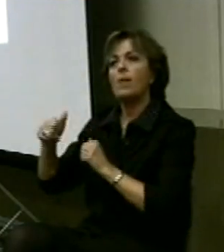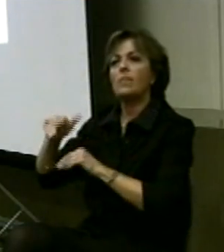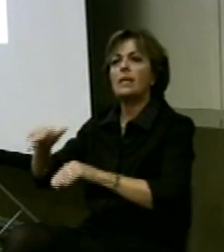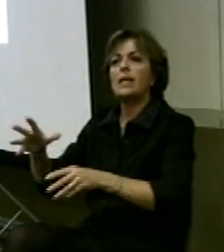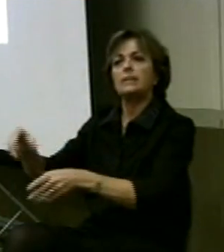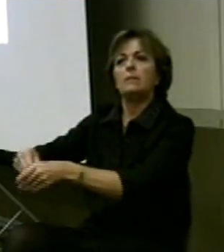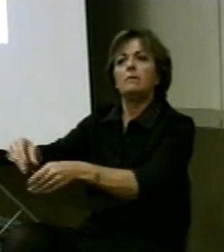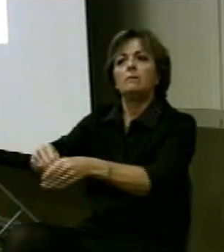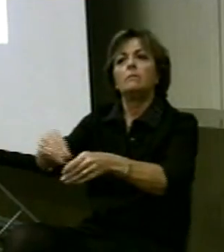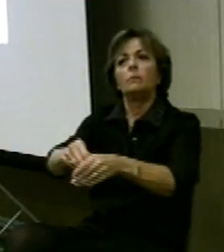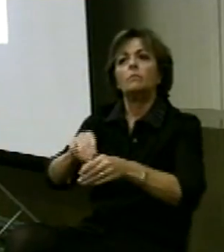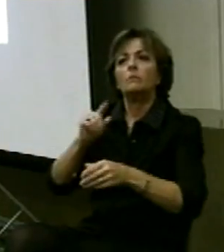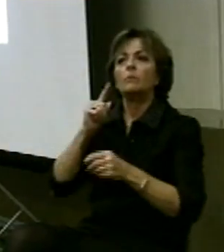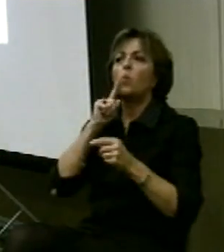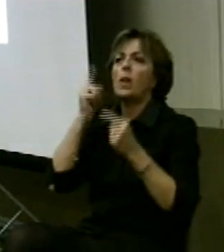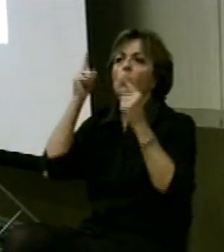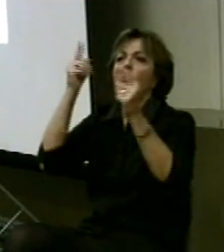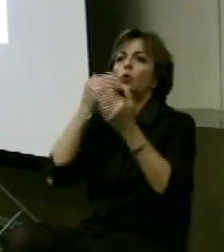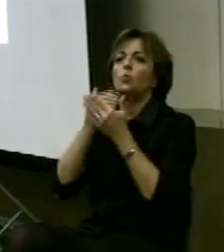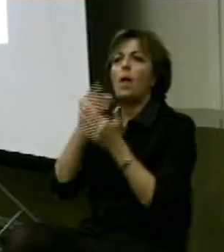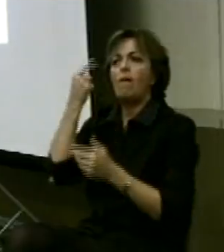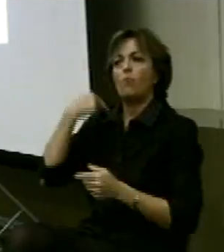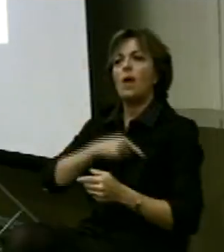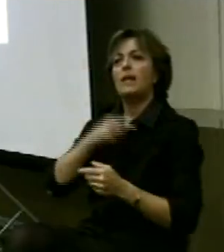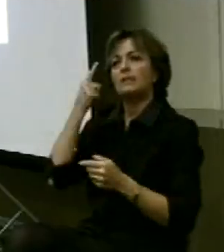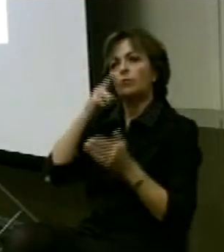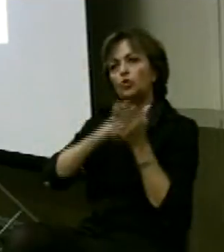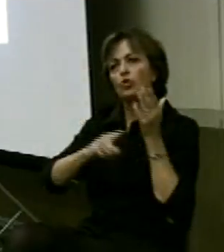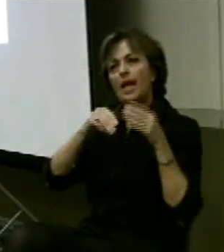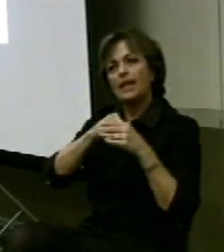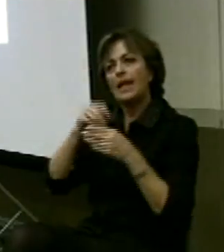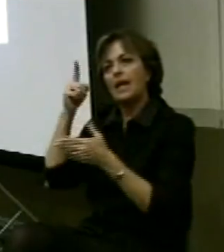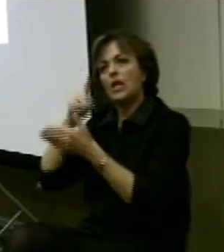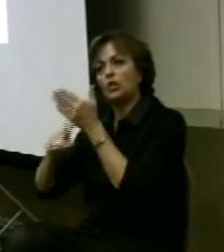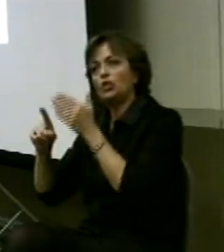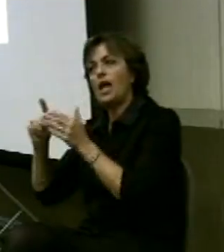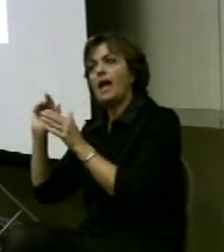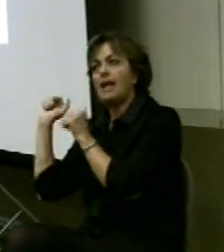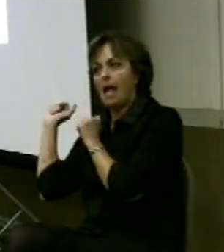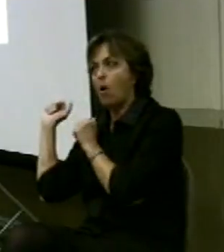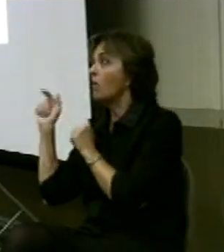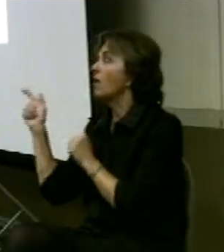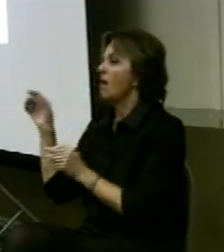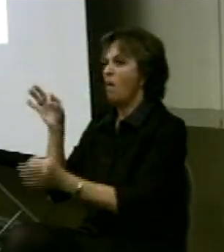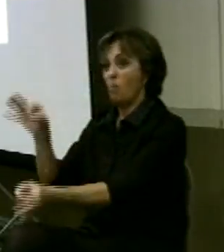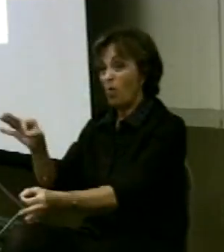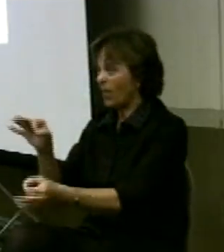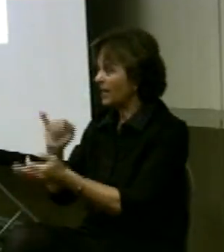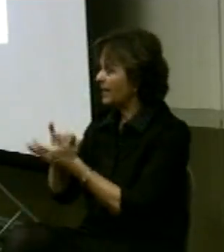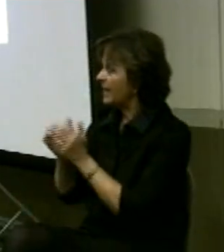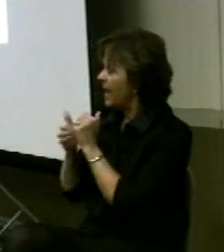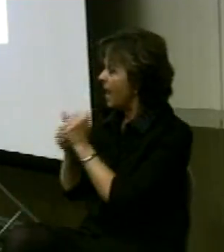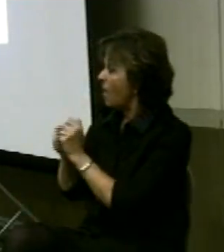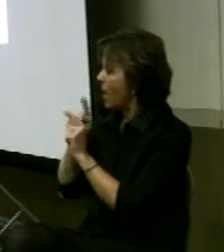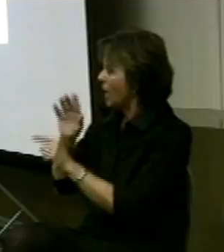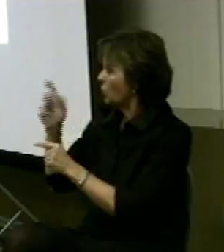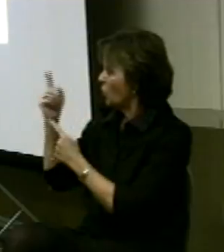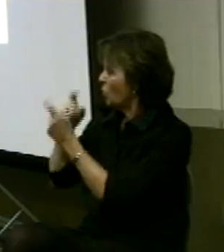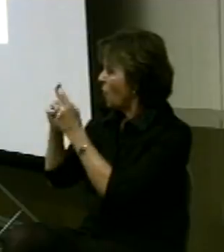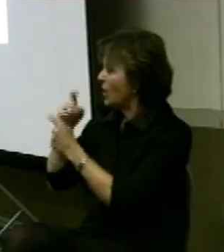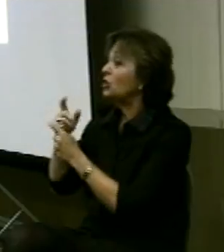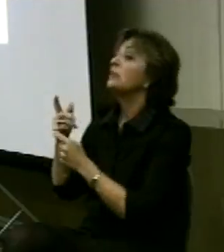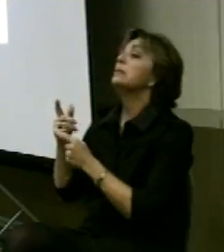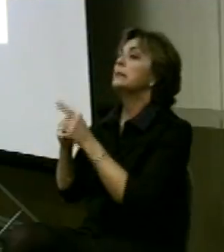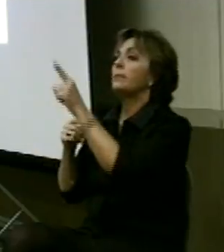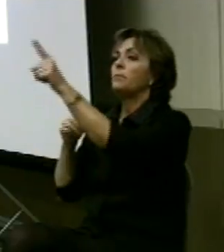well for us as far as the check in, check out. Perfect. And does that help answer some of your questions over here, how that might work in 2 different ways.